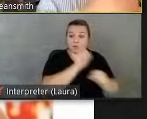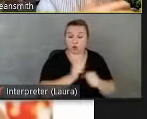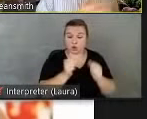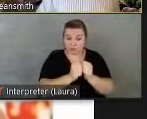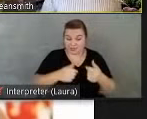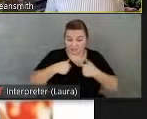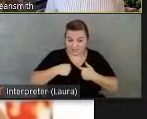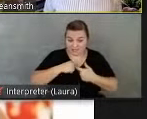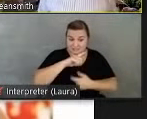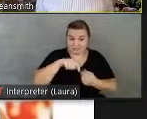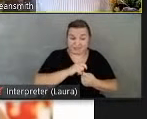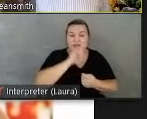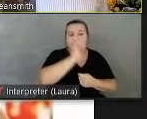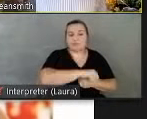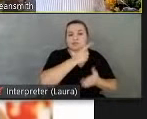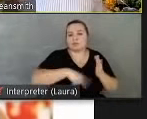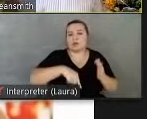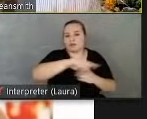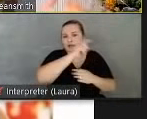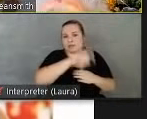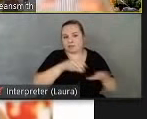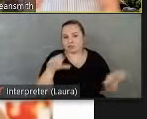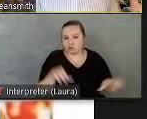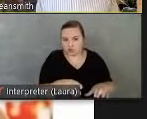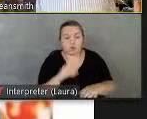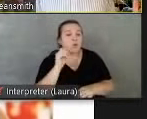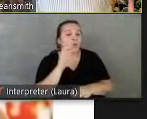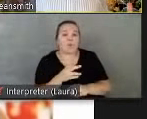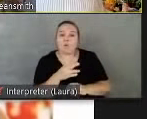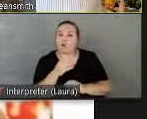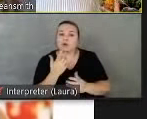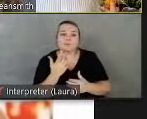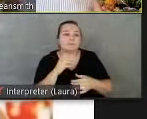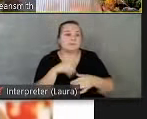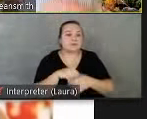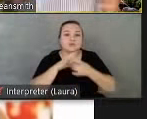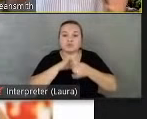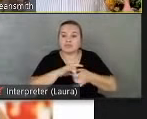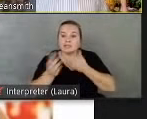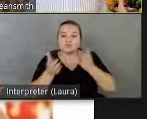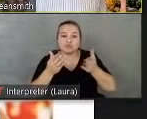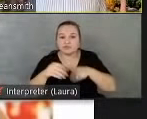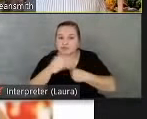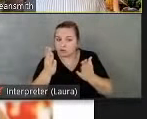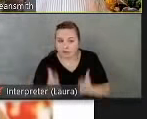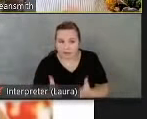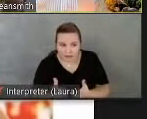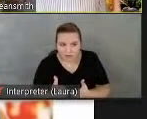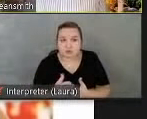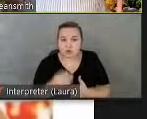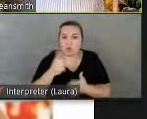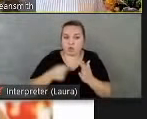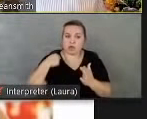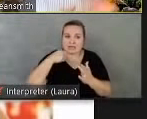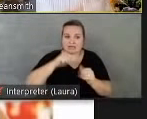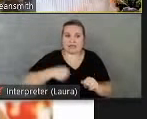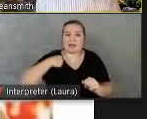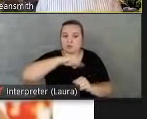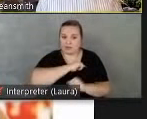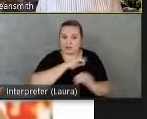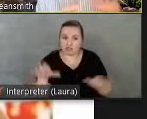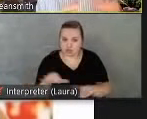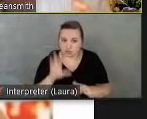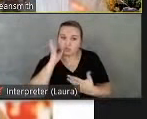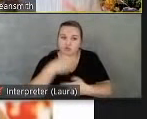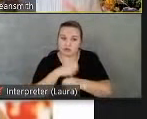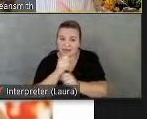specifically, this is what they're going to need to do. Or even across our related service providers. What are the things collectively that we could jigsaw? I'll create a